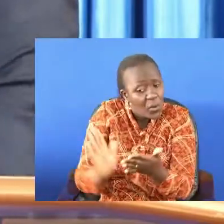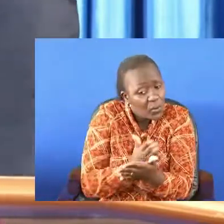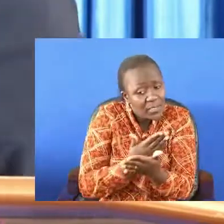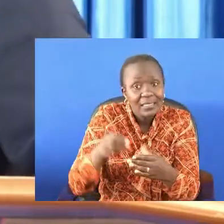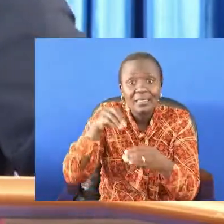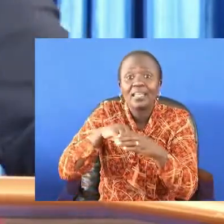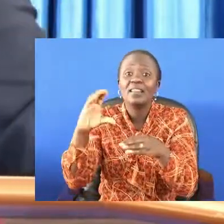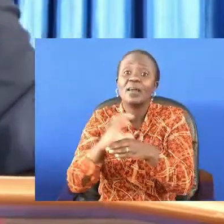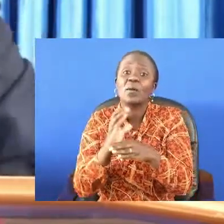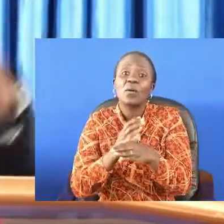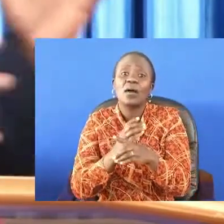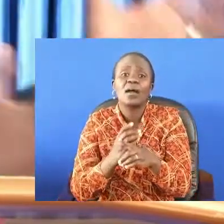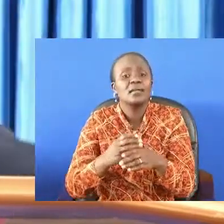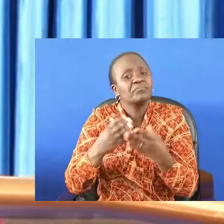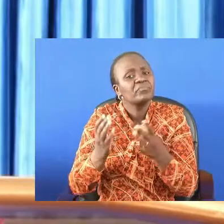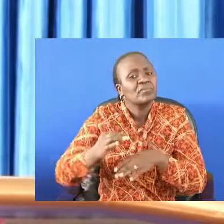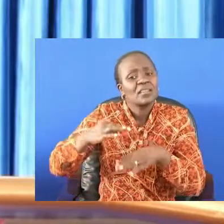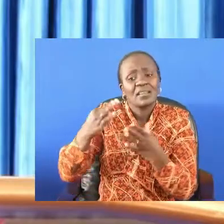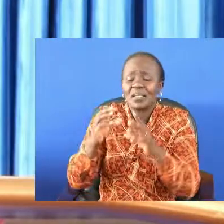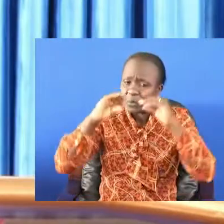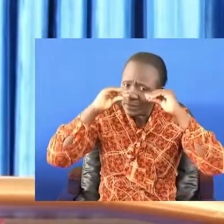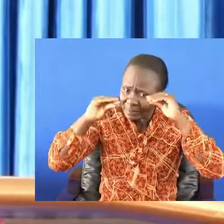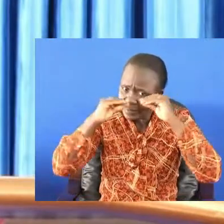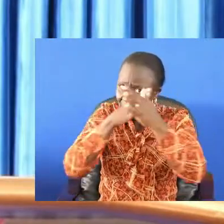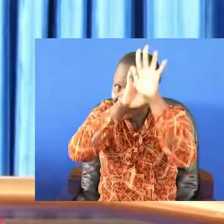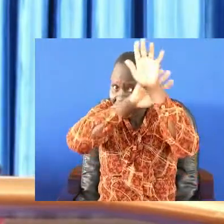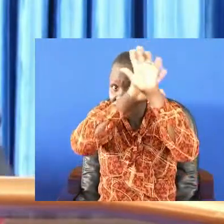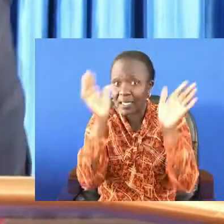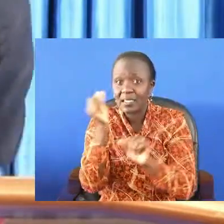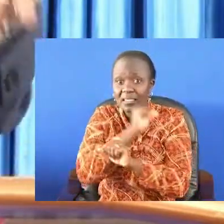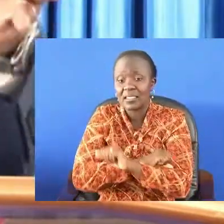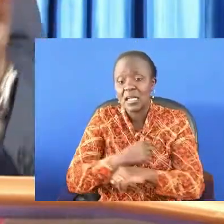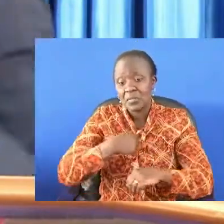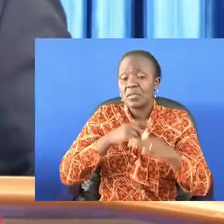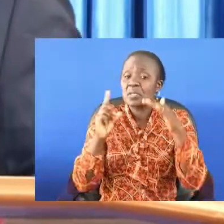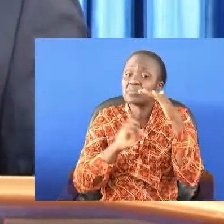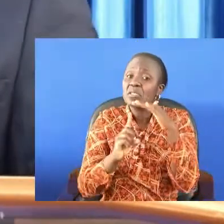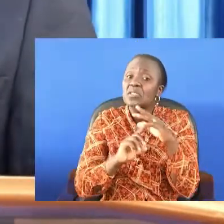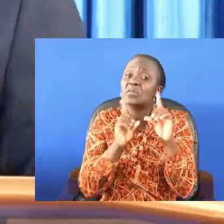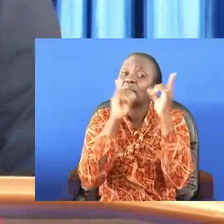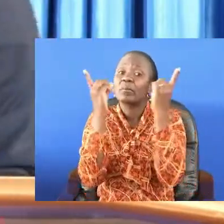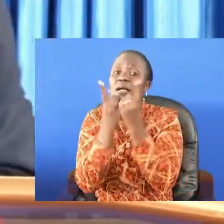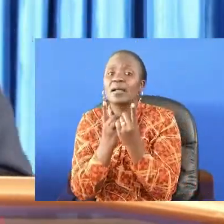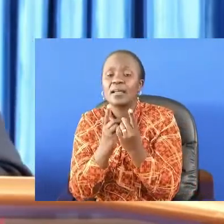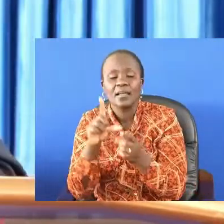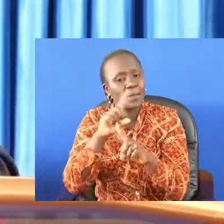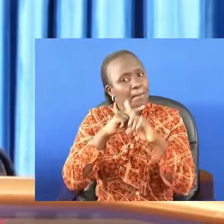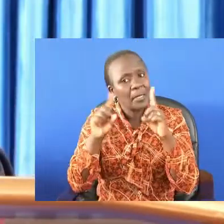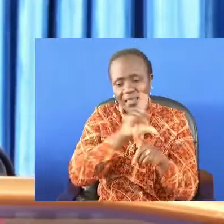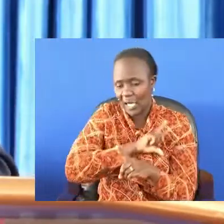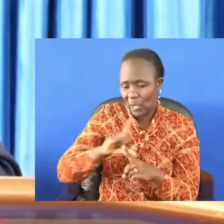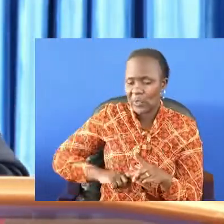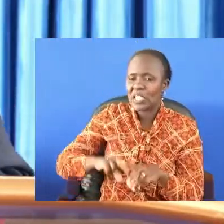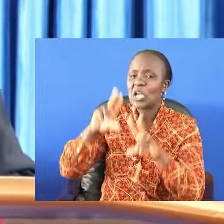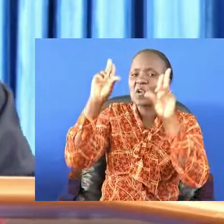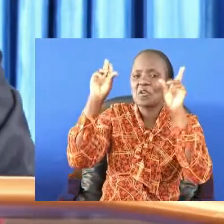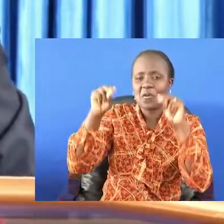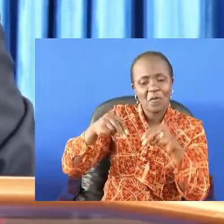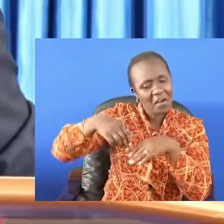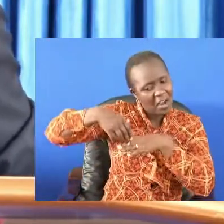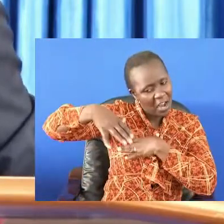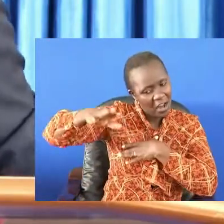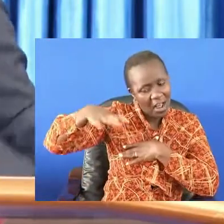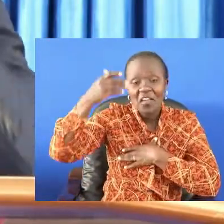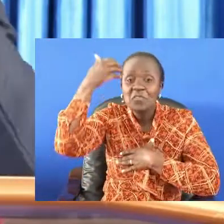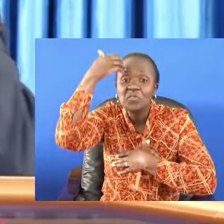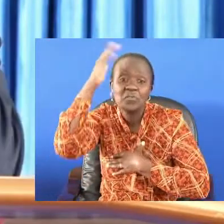in the choir. I was teaching the Sunday school. I was in the missions department. The Lord will say, no, get away from